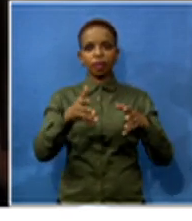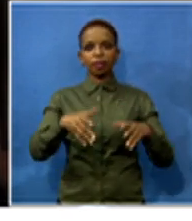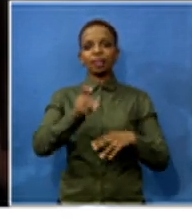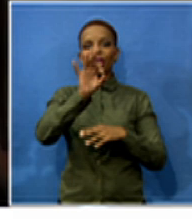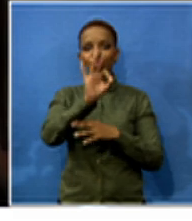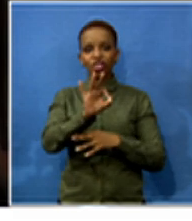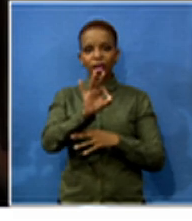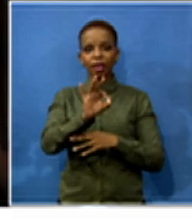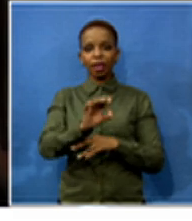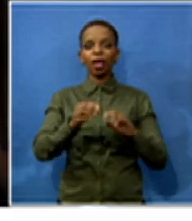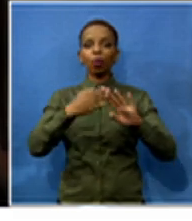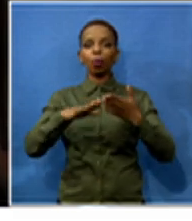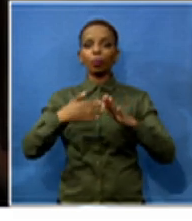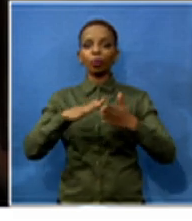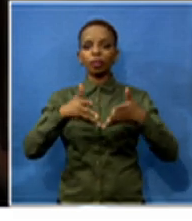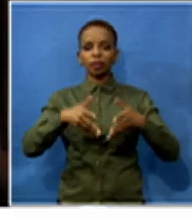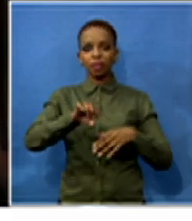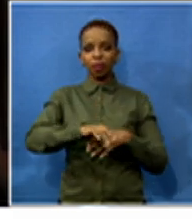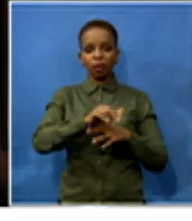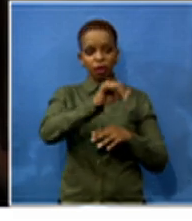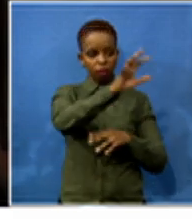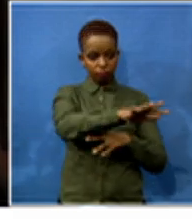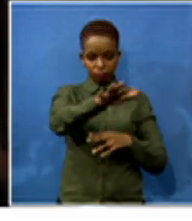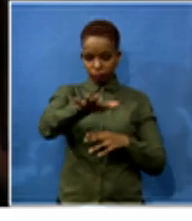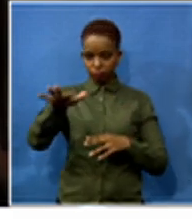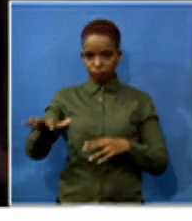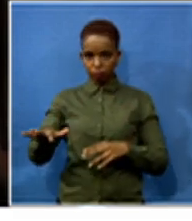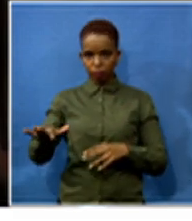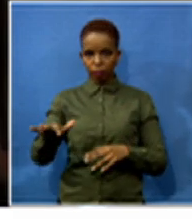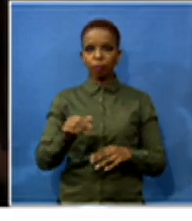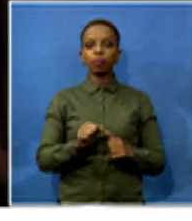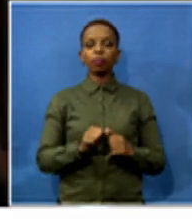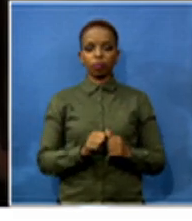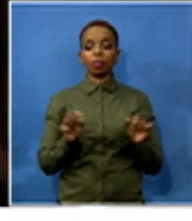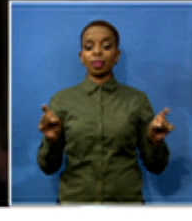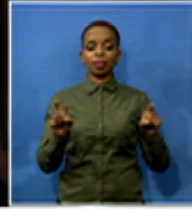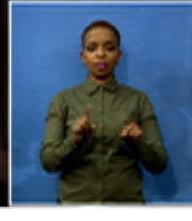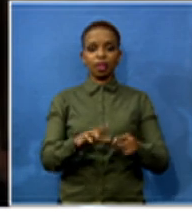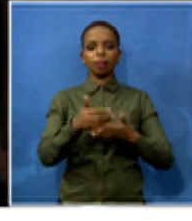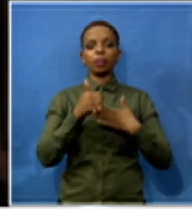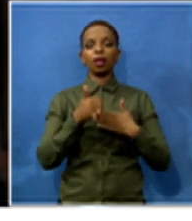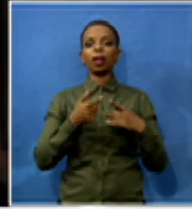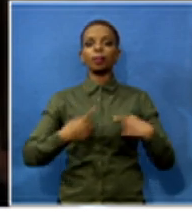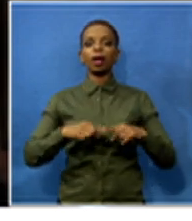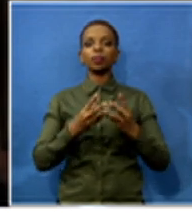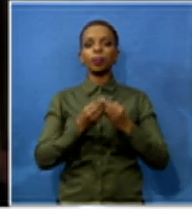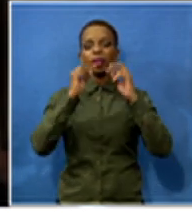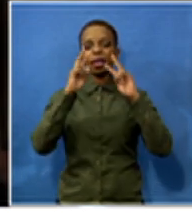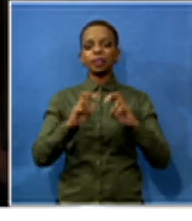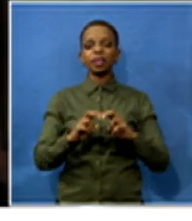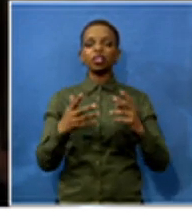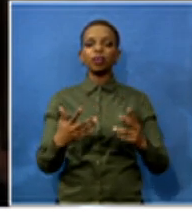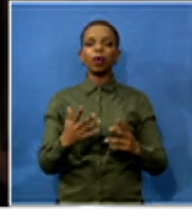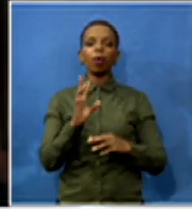which have been working with researchers now for more than 20 years. The original